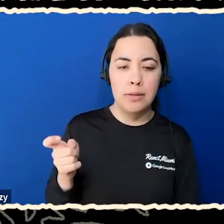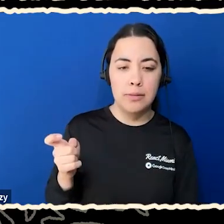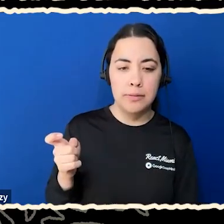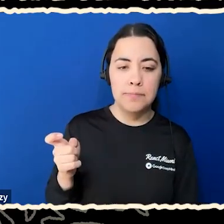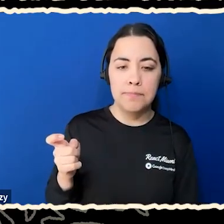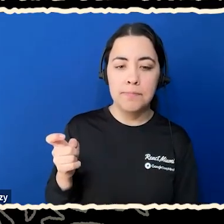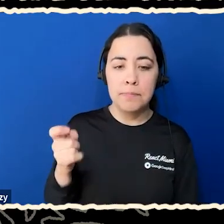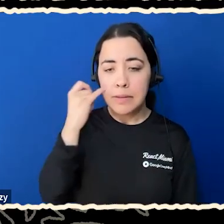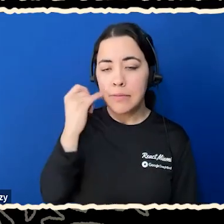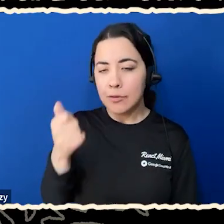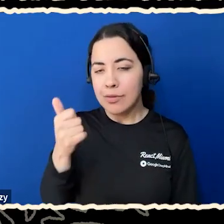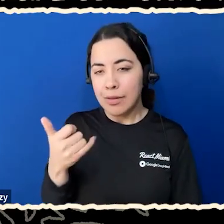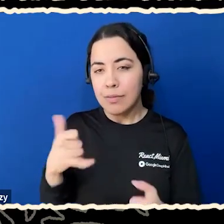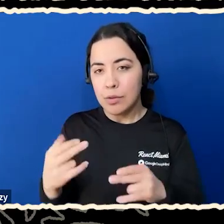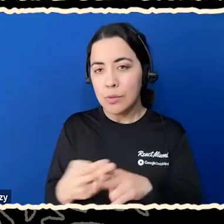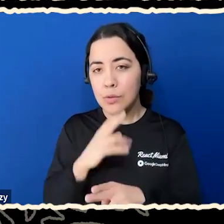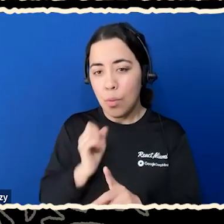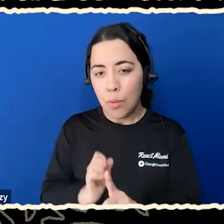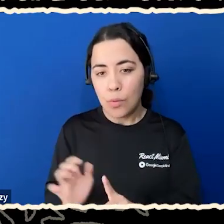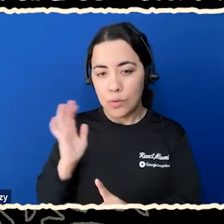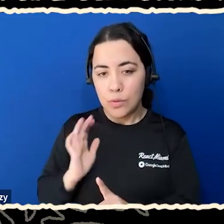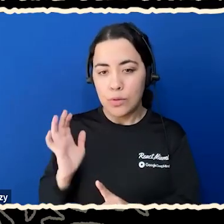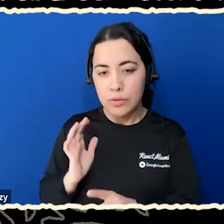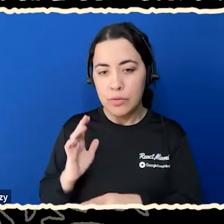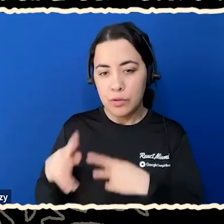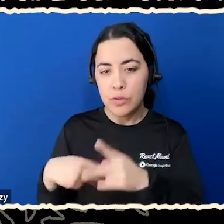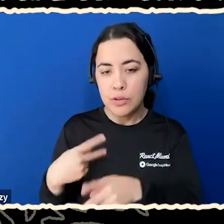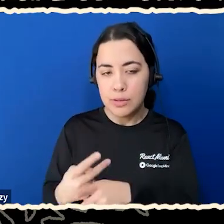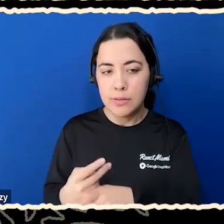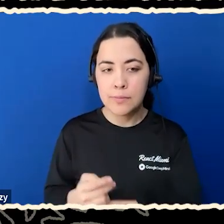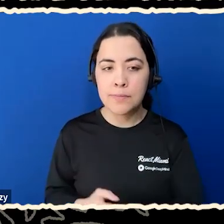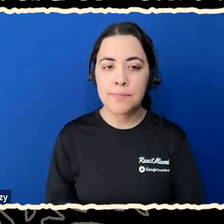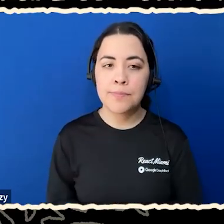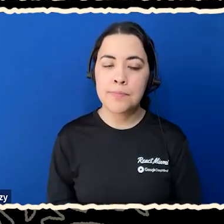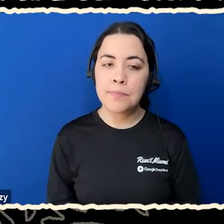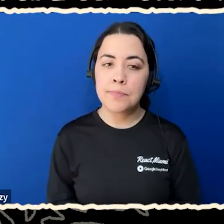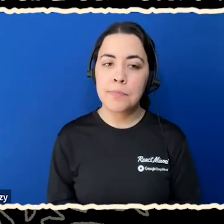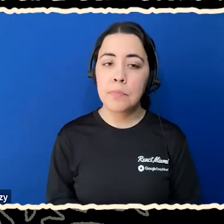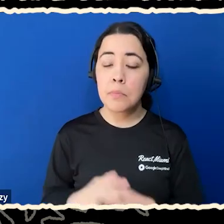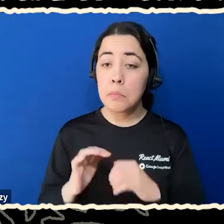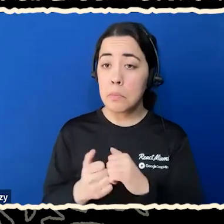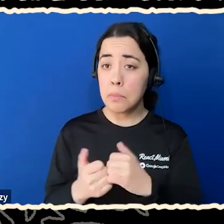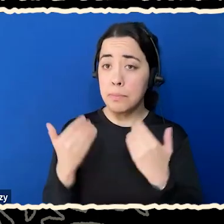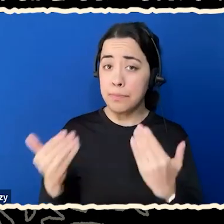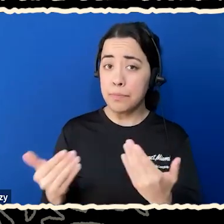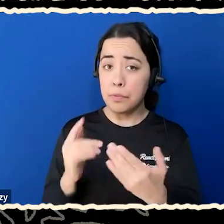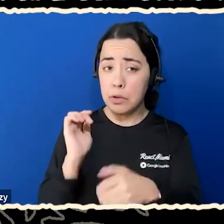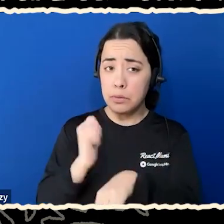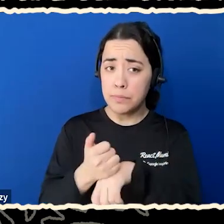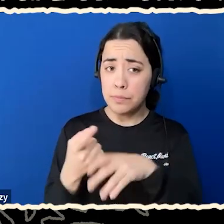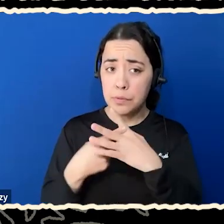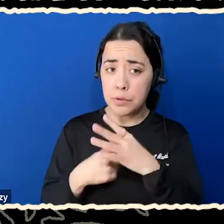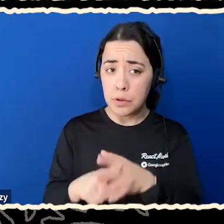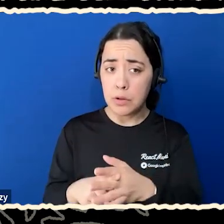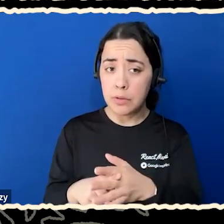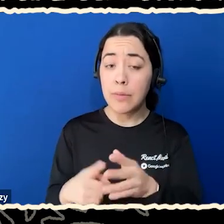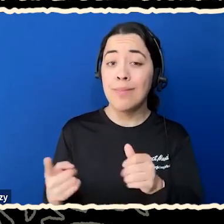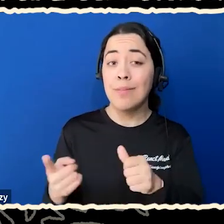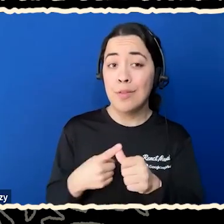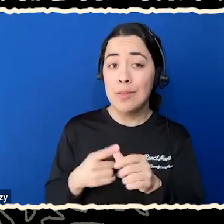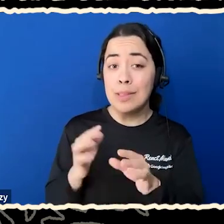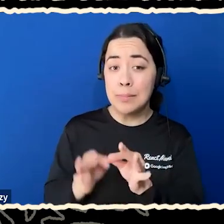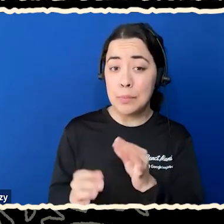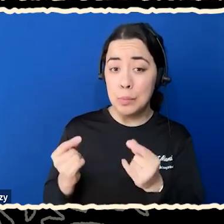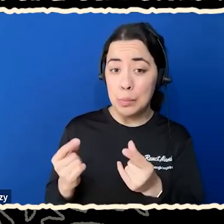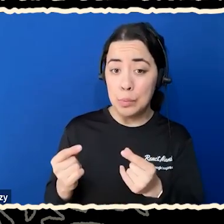such LJC React Native versions. So how do I get started? Well, the answer is first you simply install